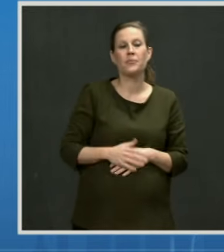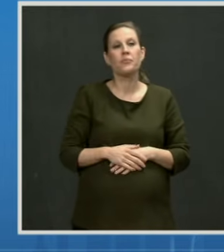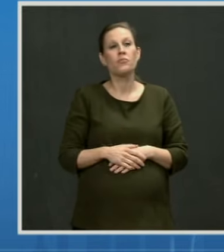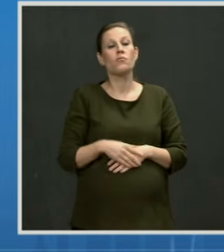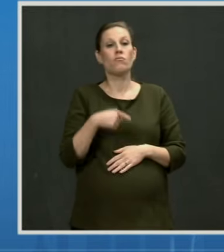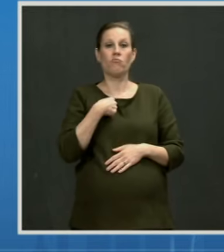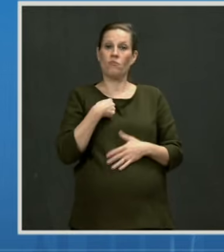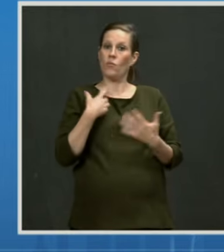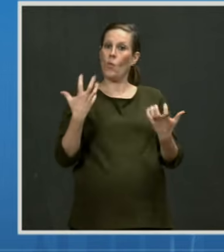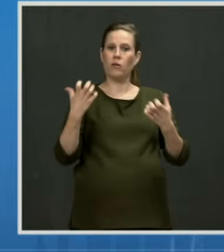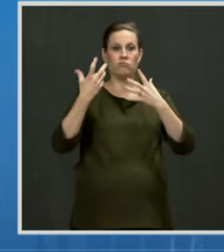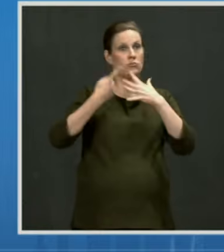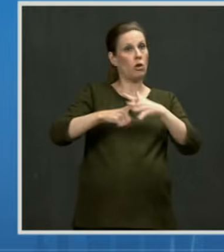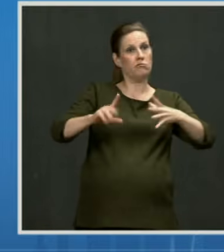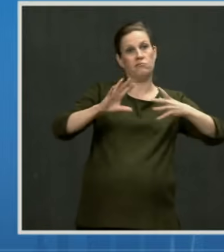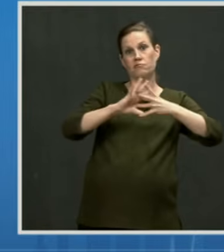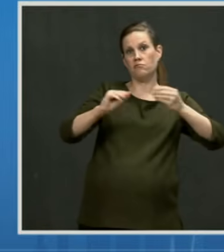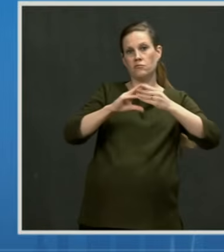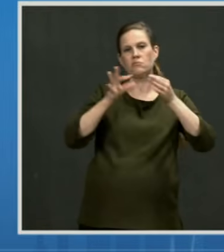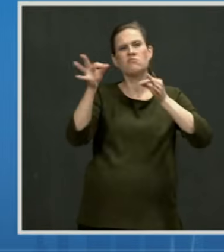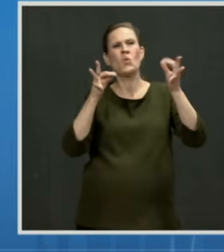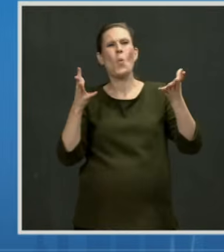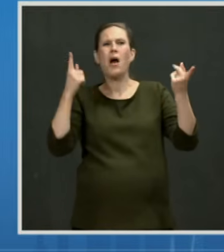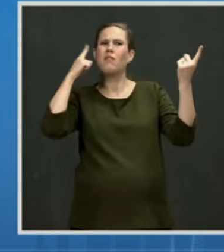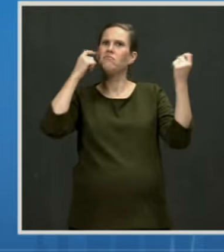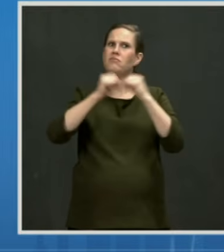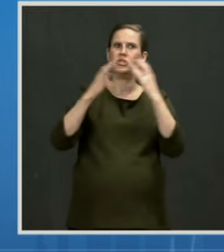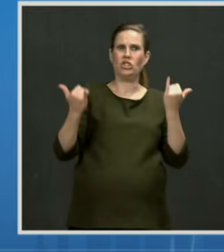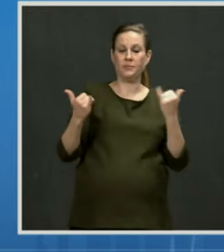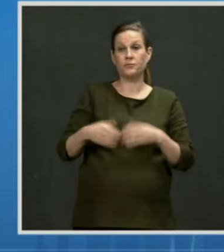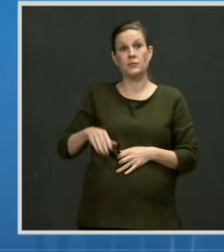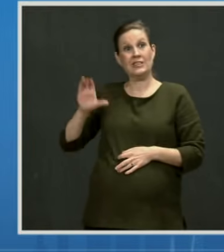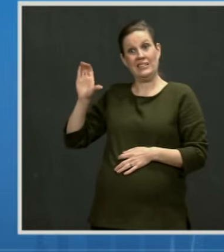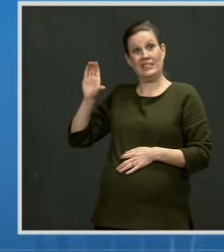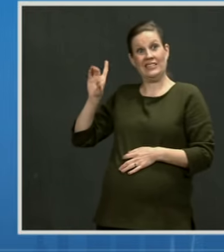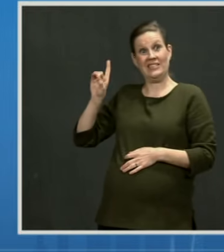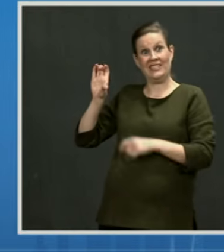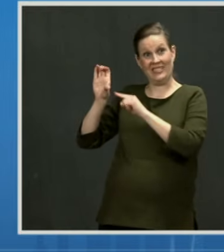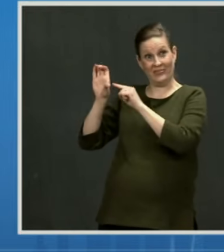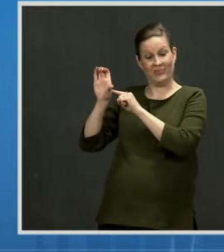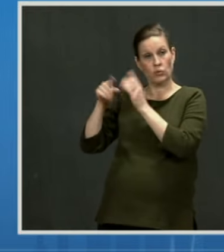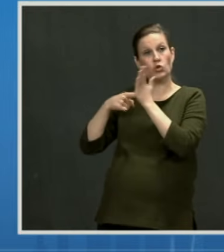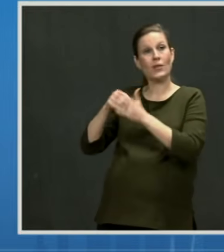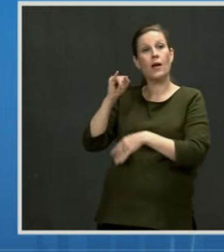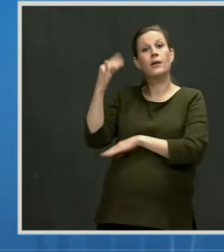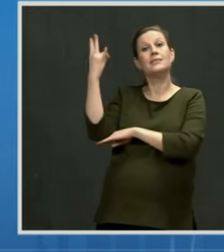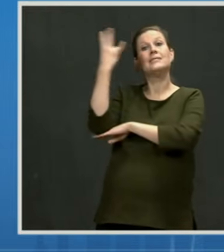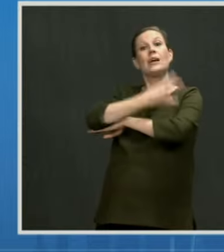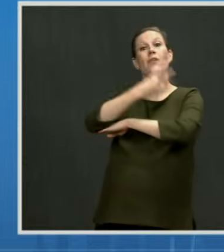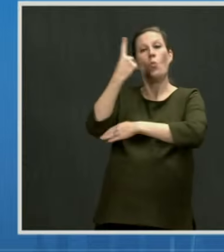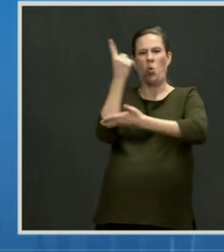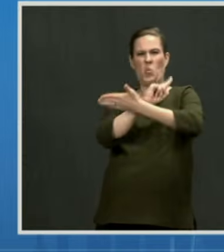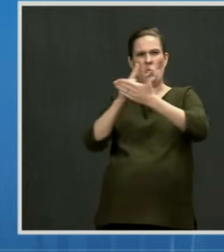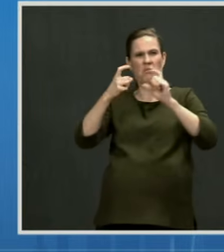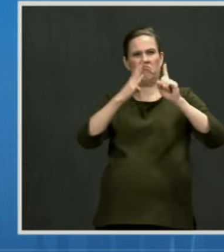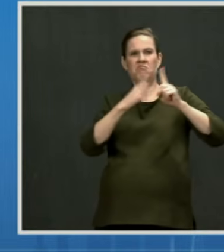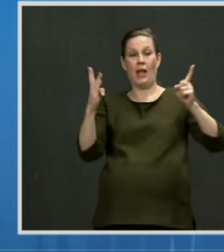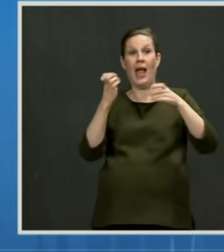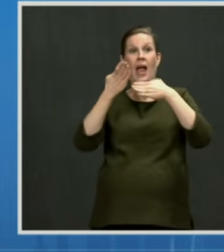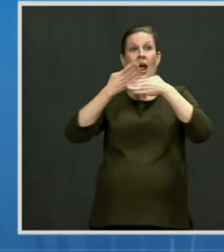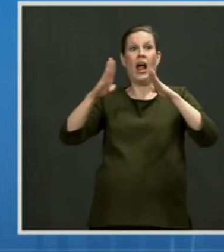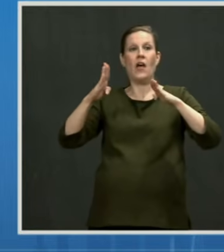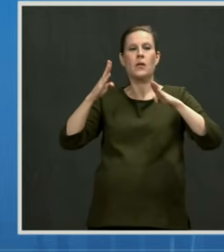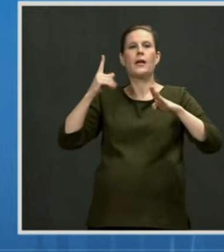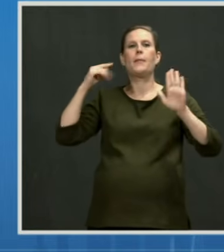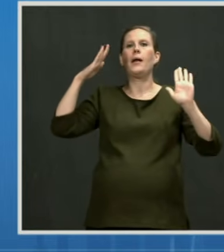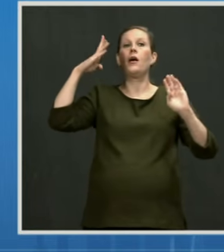pandemic. CDC's most recent data show that the 7-day average of new cases is slightly less than 62,000 cases